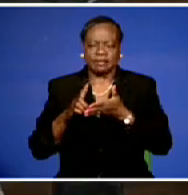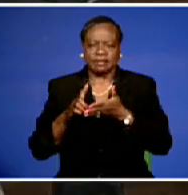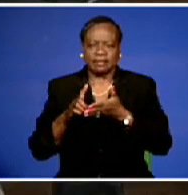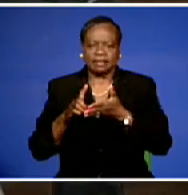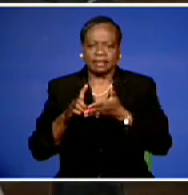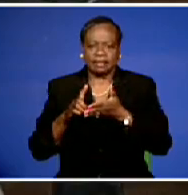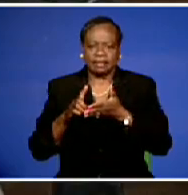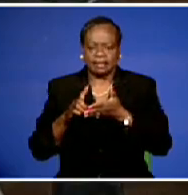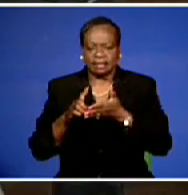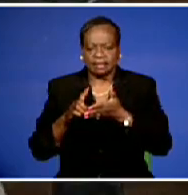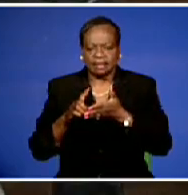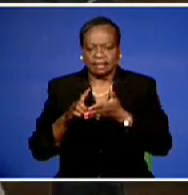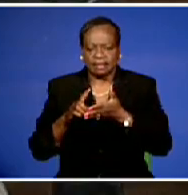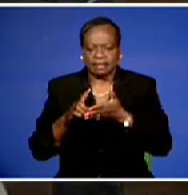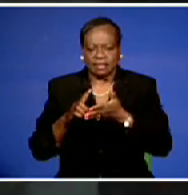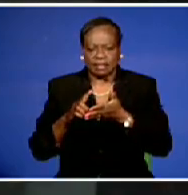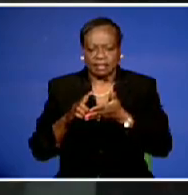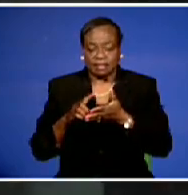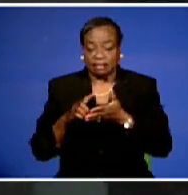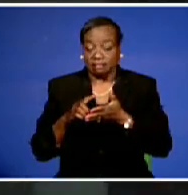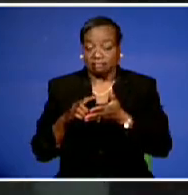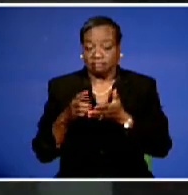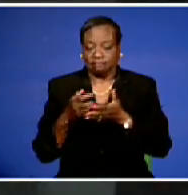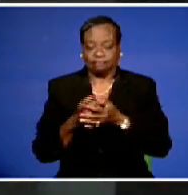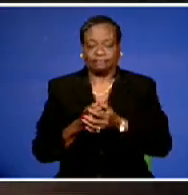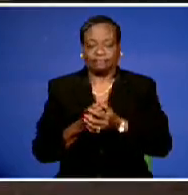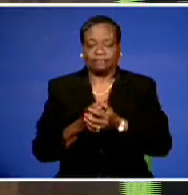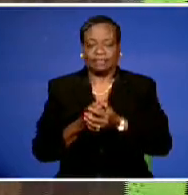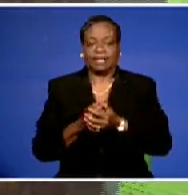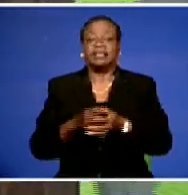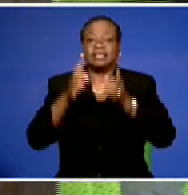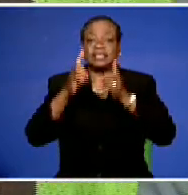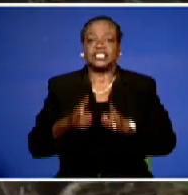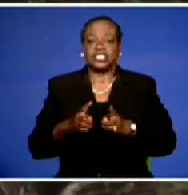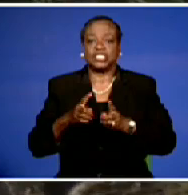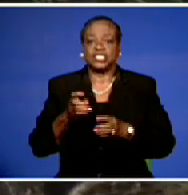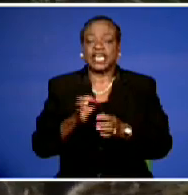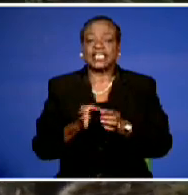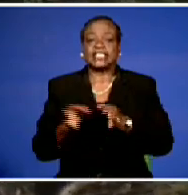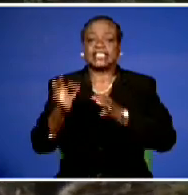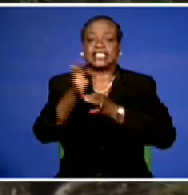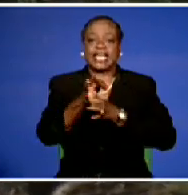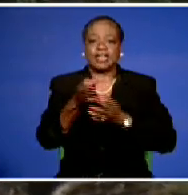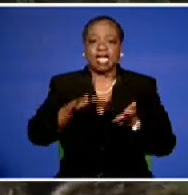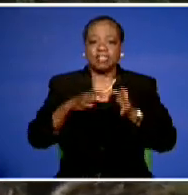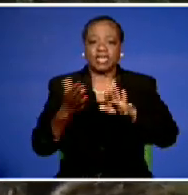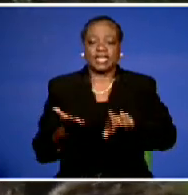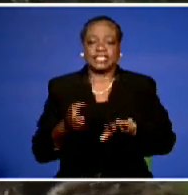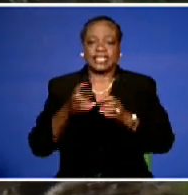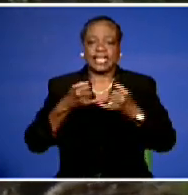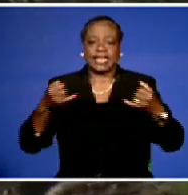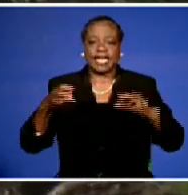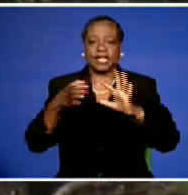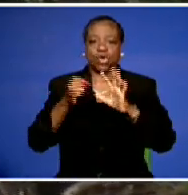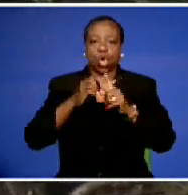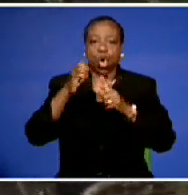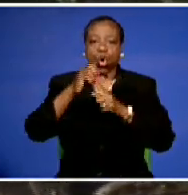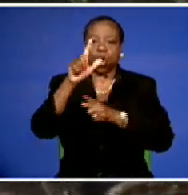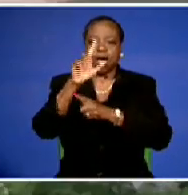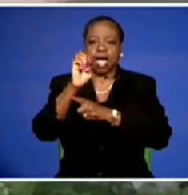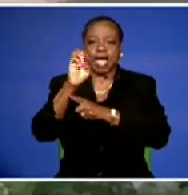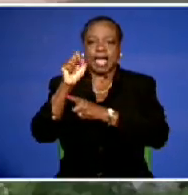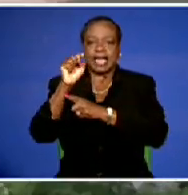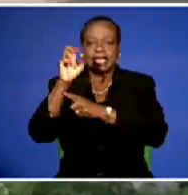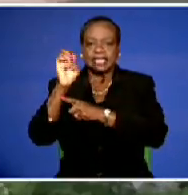The storm has begun for them. And the decision to extend the deadline, purchase or lease the land in shanty towns, will